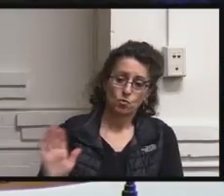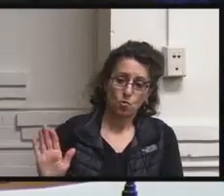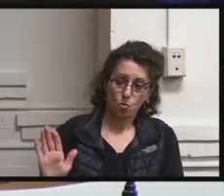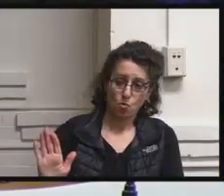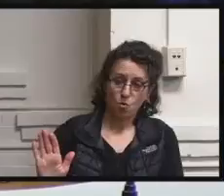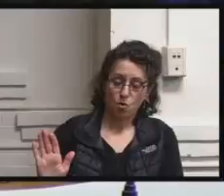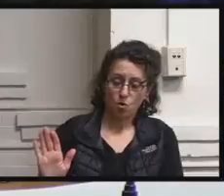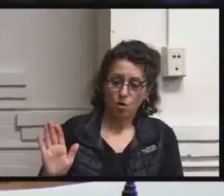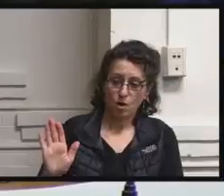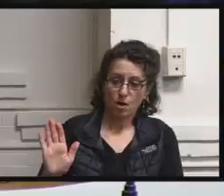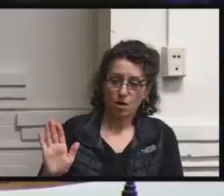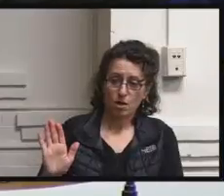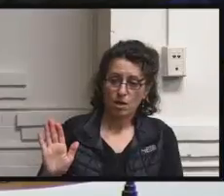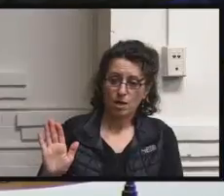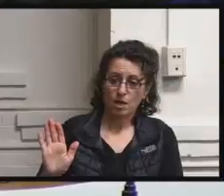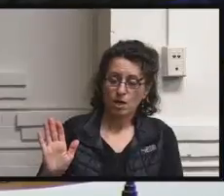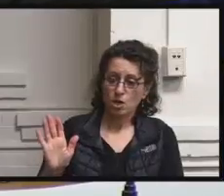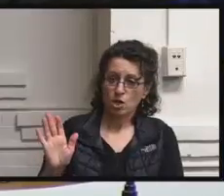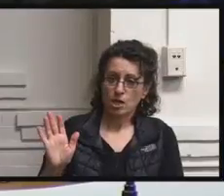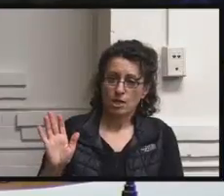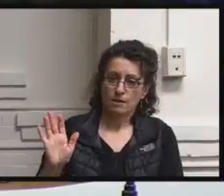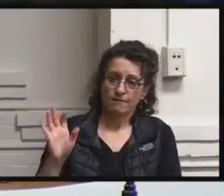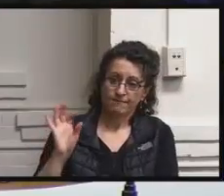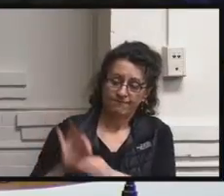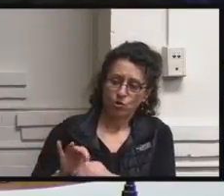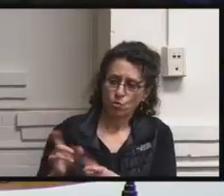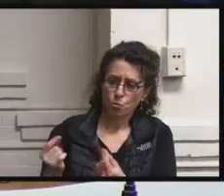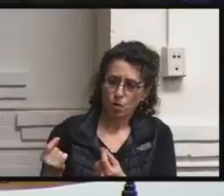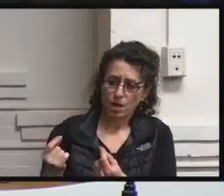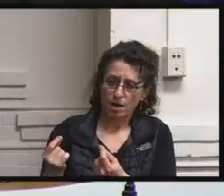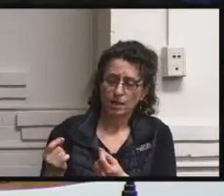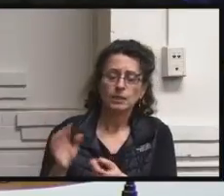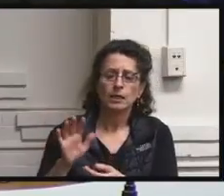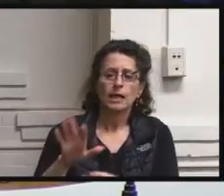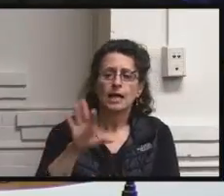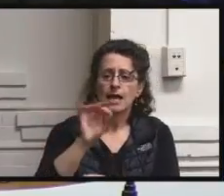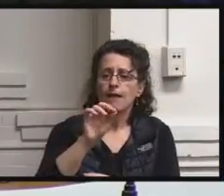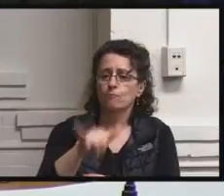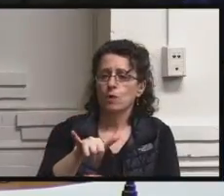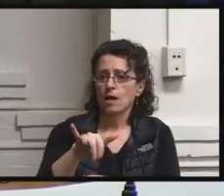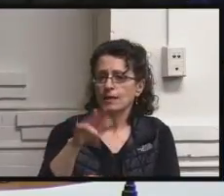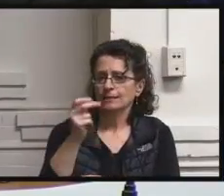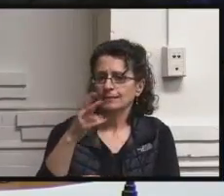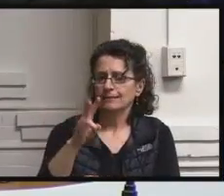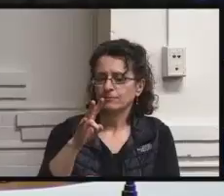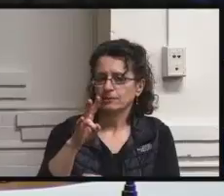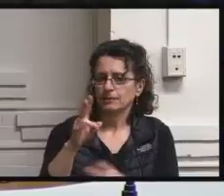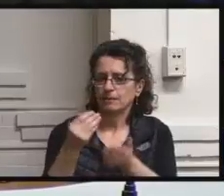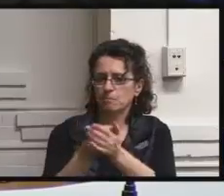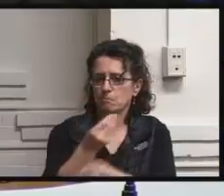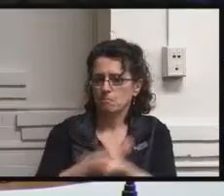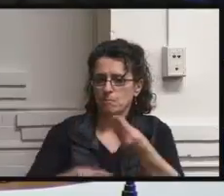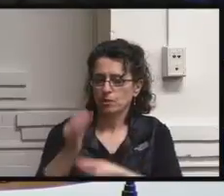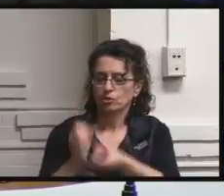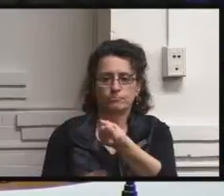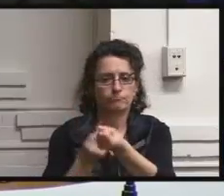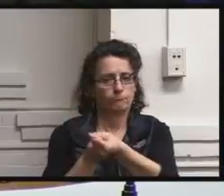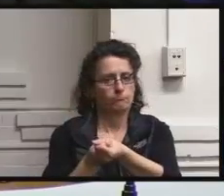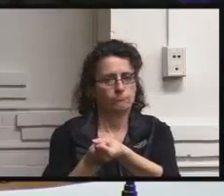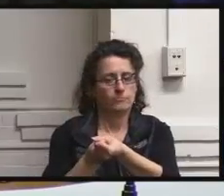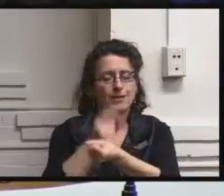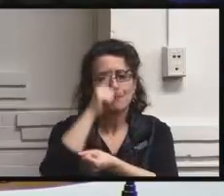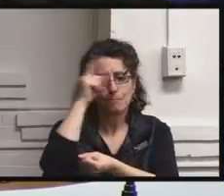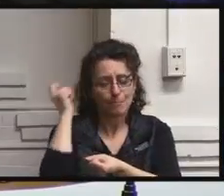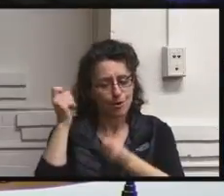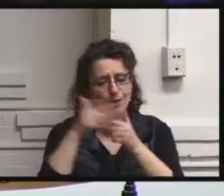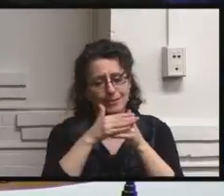budget would be to support it, to support the FY17 budget as proposed, given that we are going to work